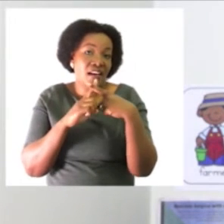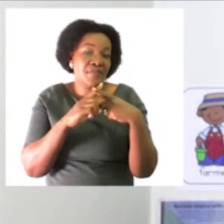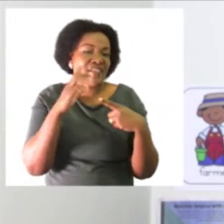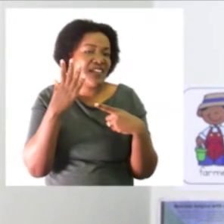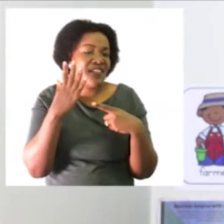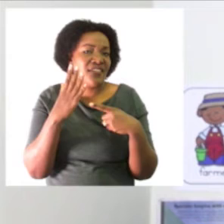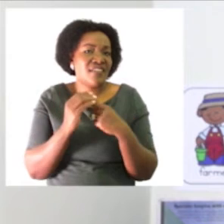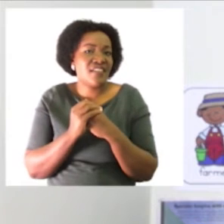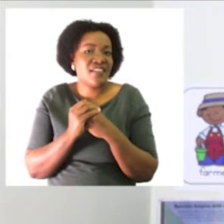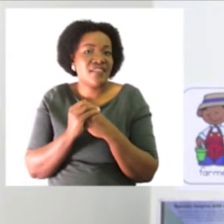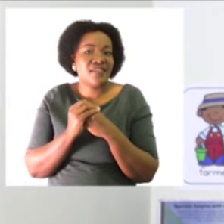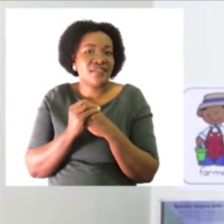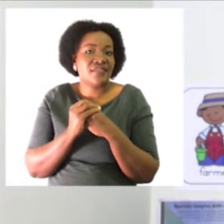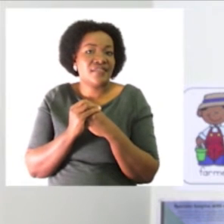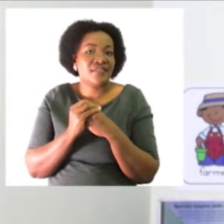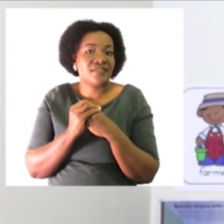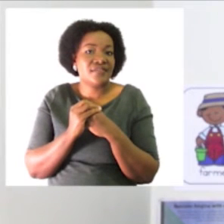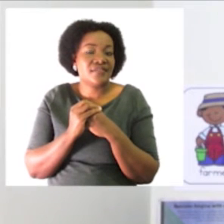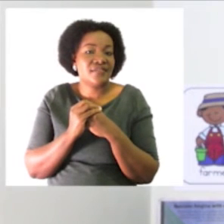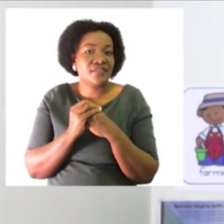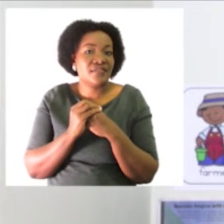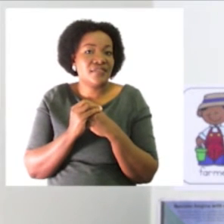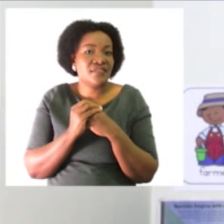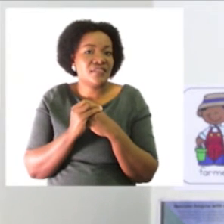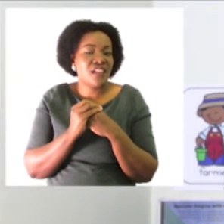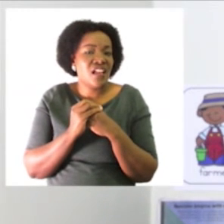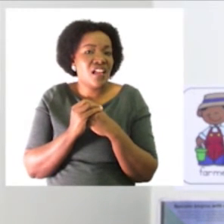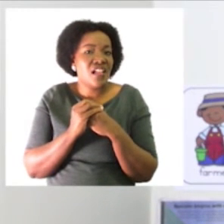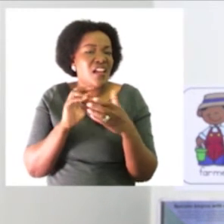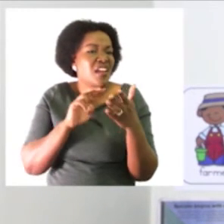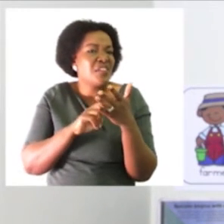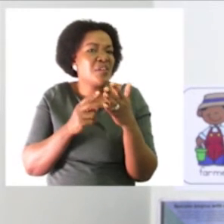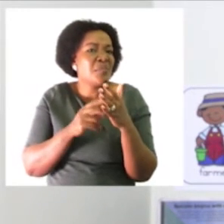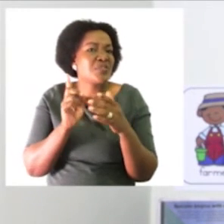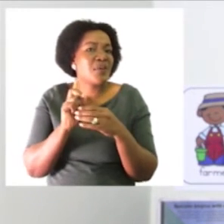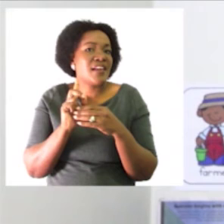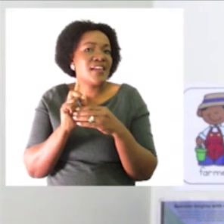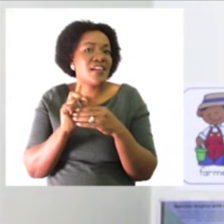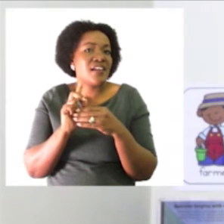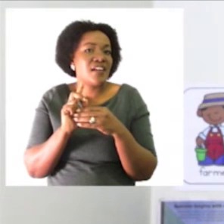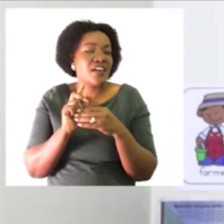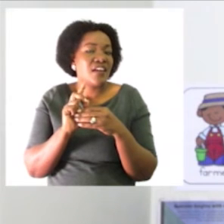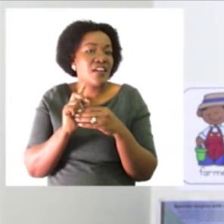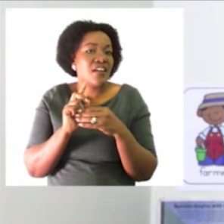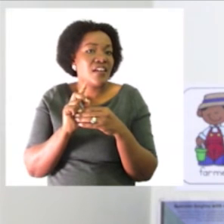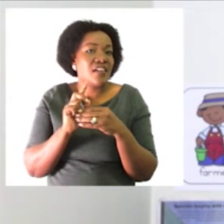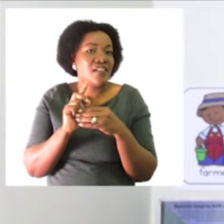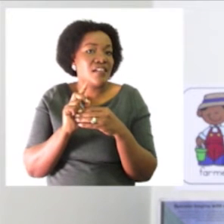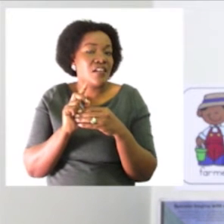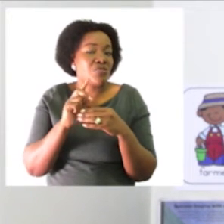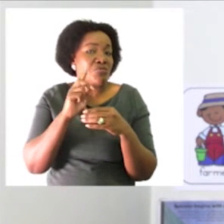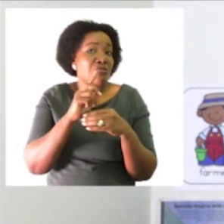equals to 10 times 5? What does it mean? We can count in tens